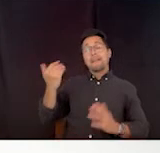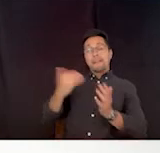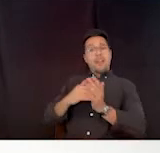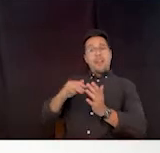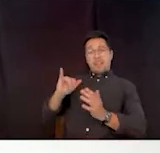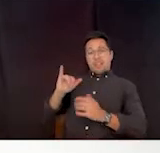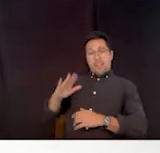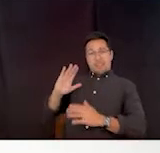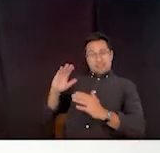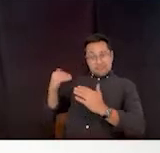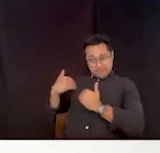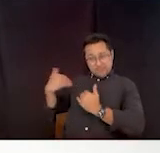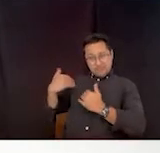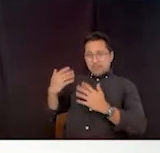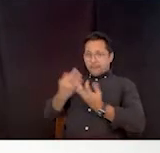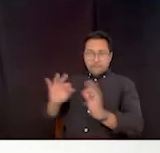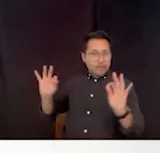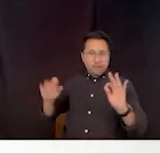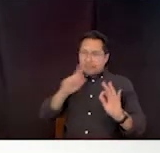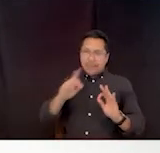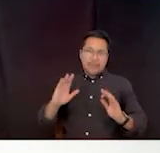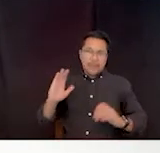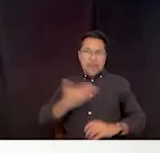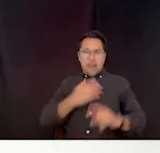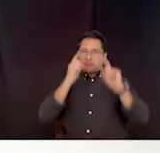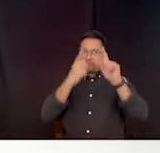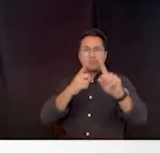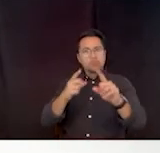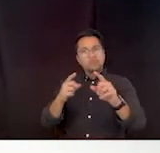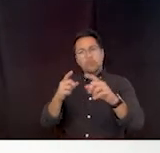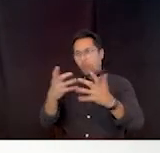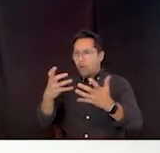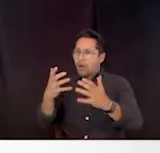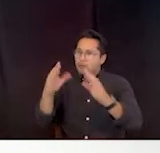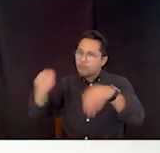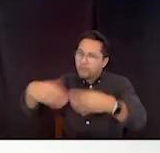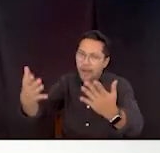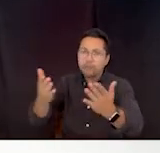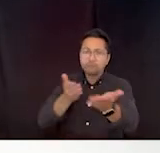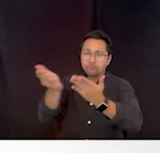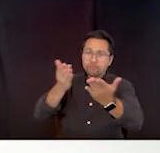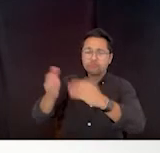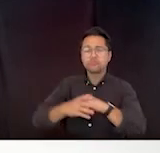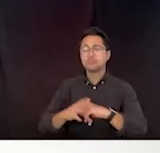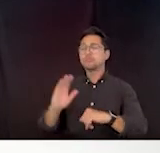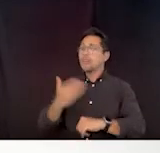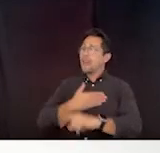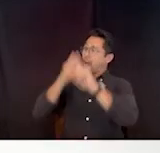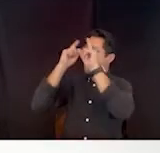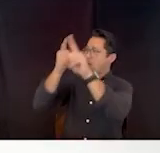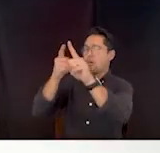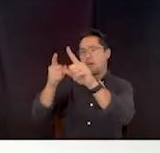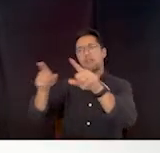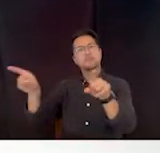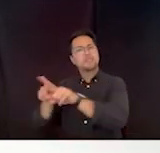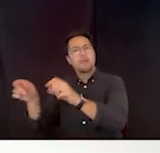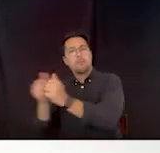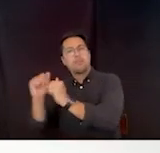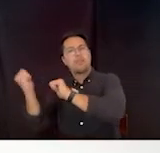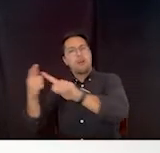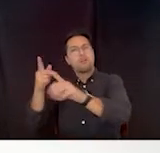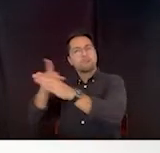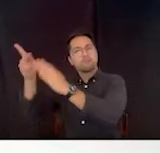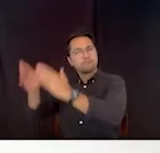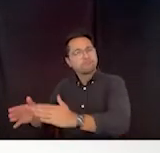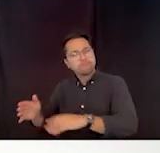Because again, at the end of the day, we're just passionate about kids getting services. Our whole goal, and all providers' goals, honestly, we just want to get